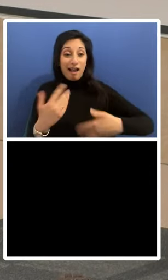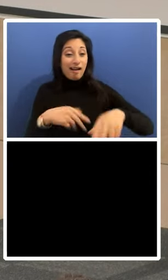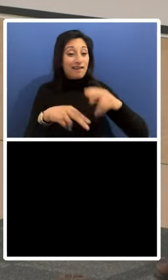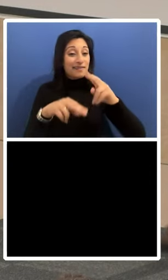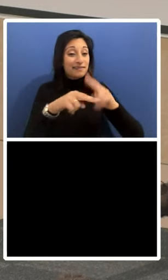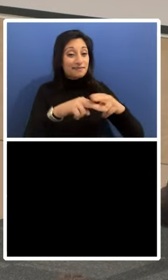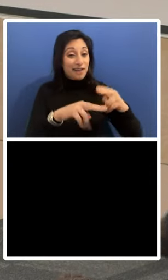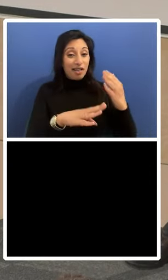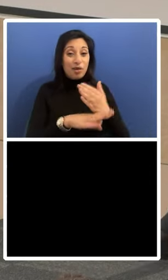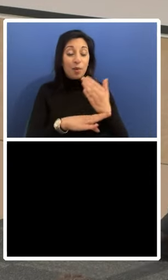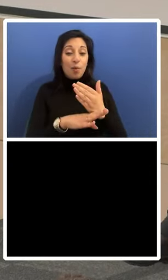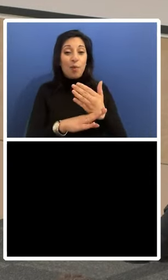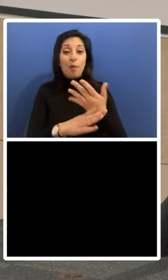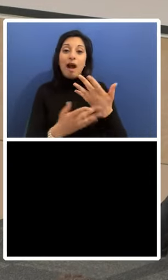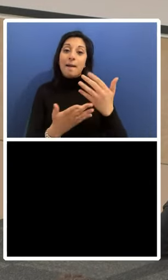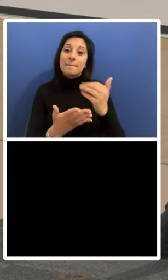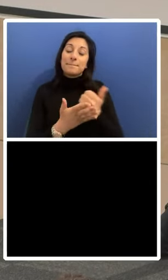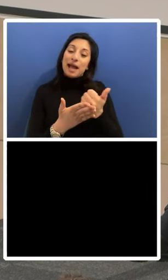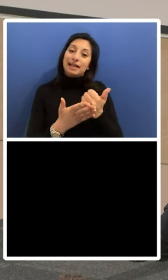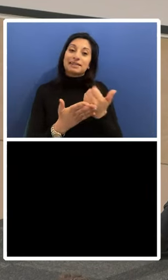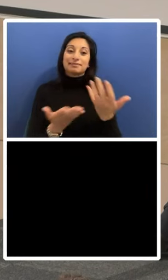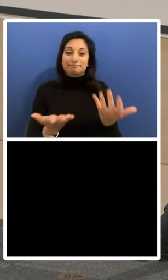of. So one thing I would say is,